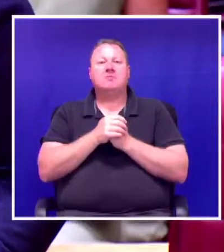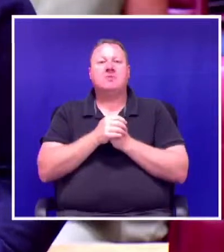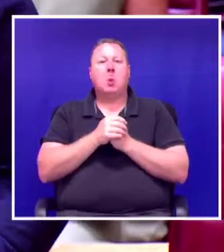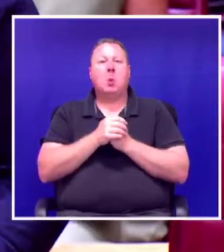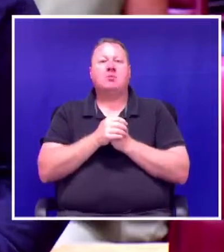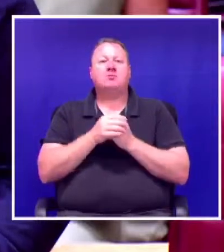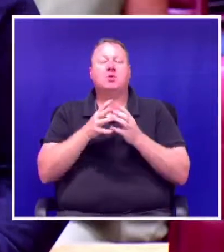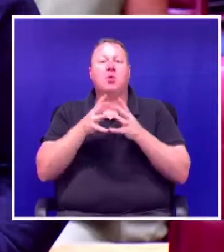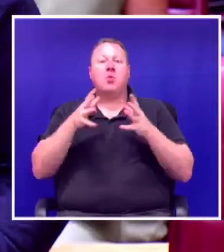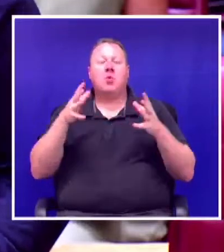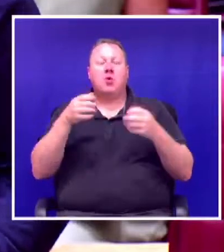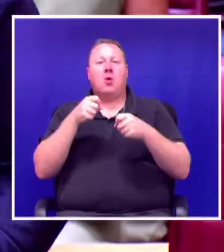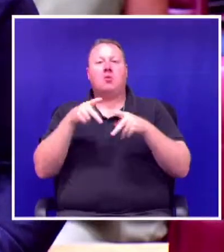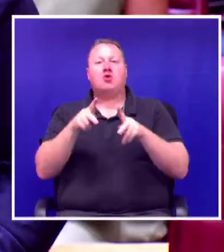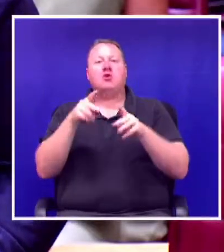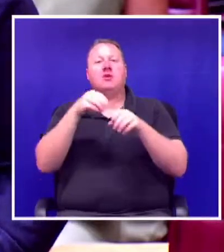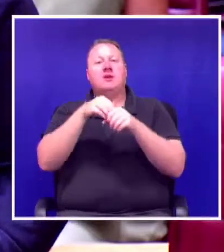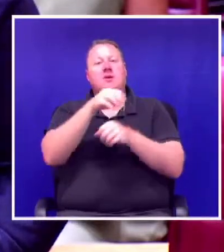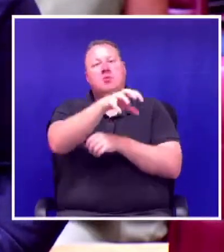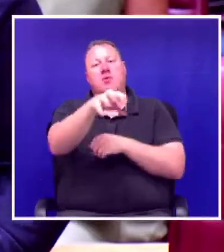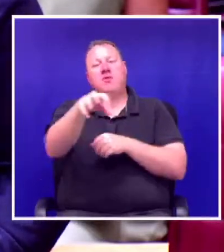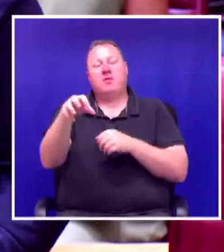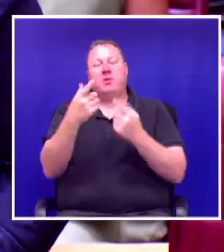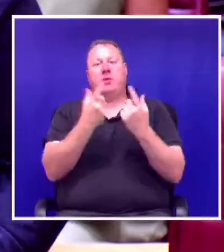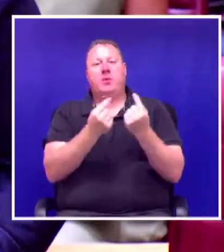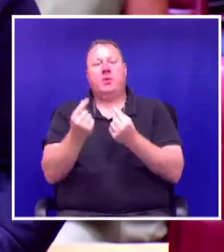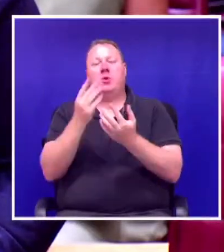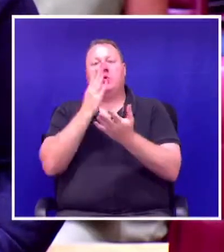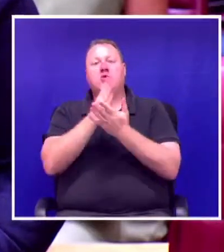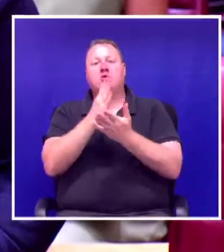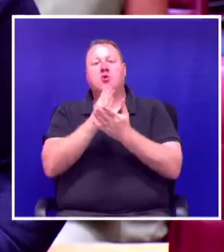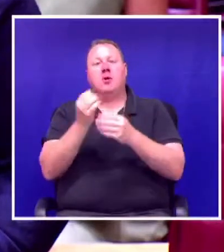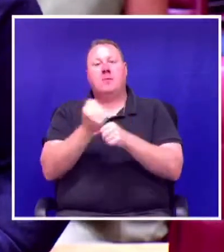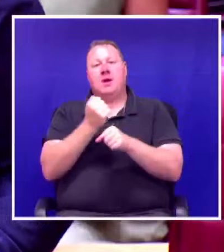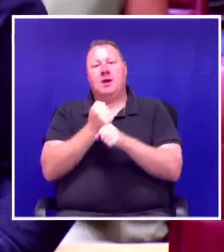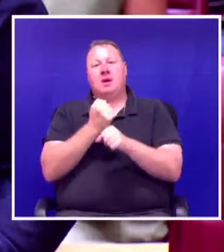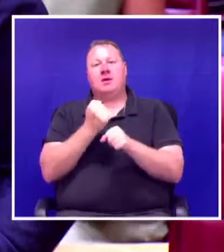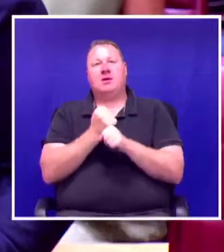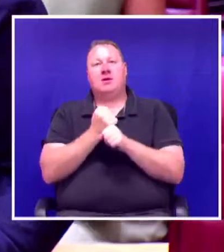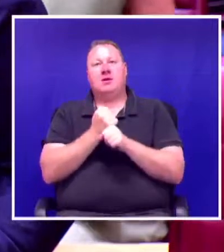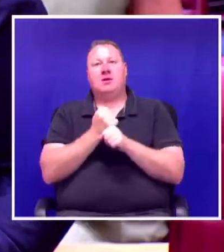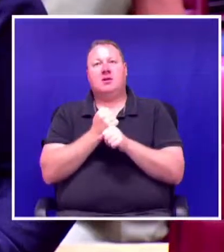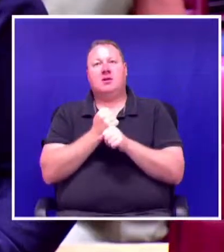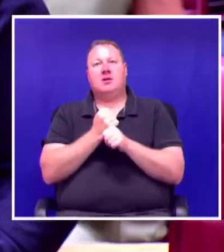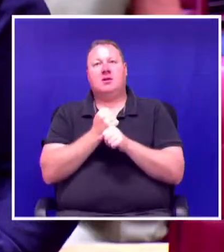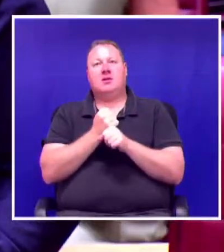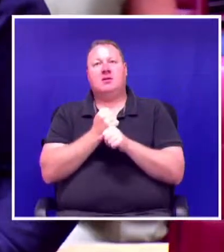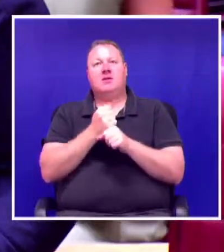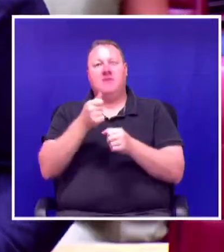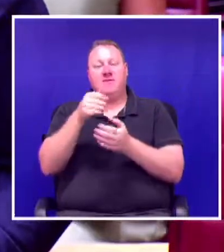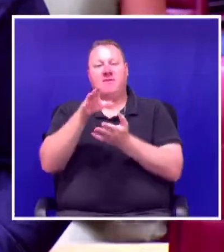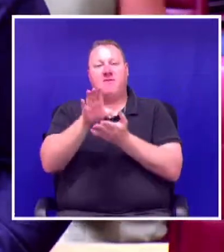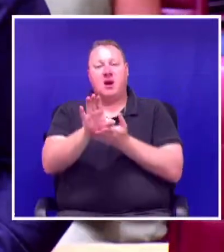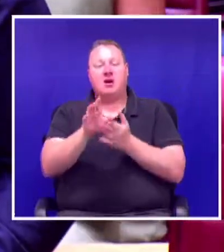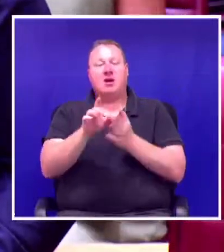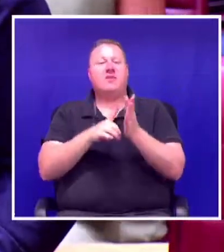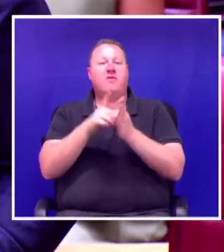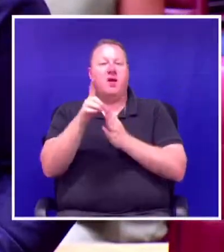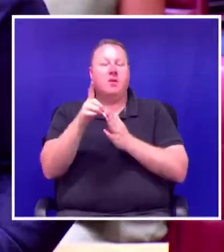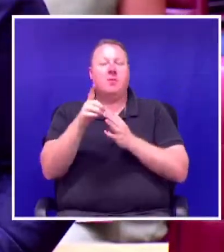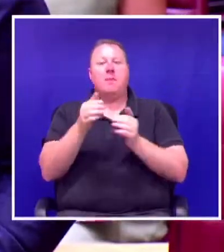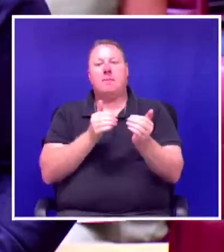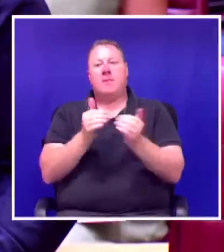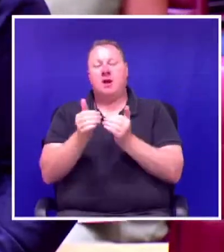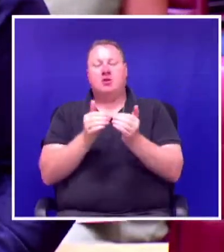and provinces, and also ensuring that they are fully planned, funded, developed, and managed and